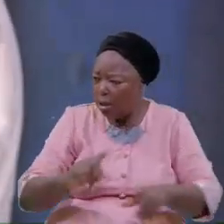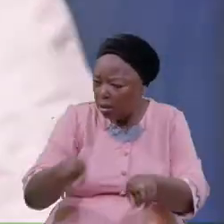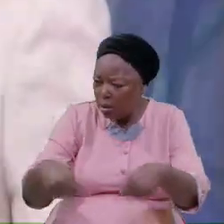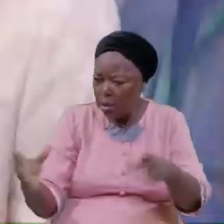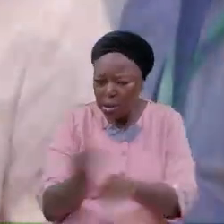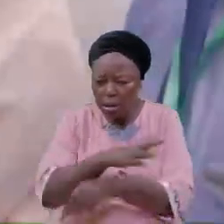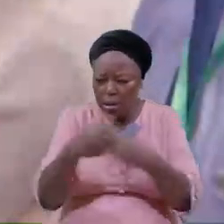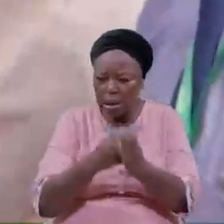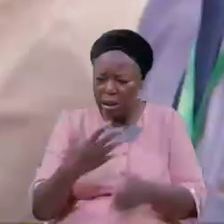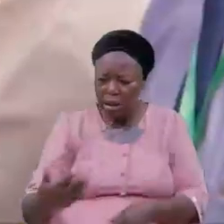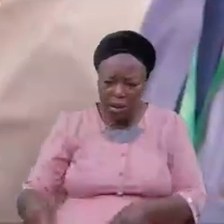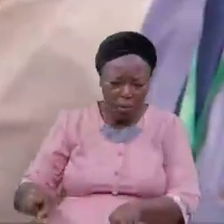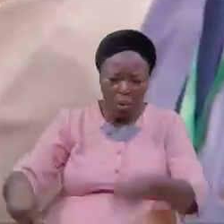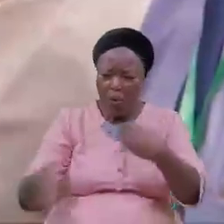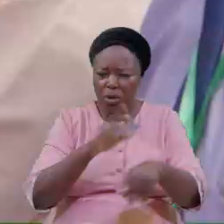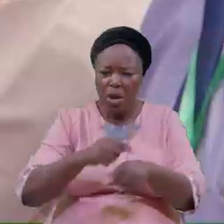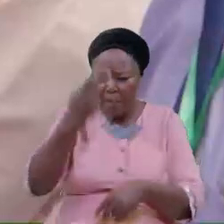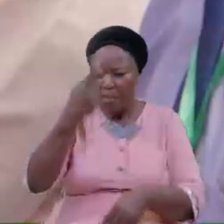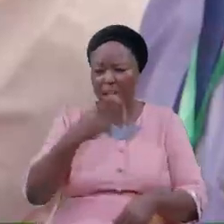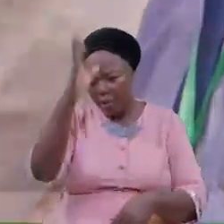be it.